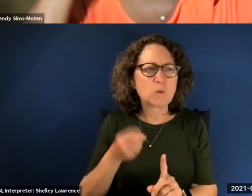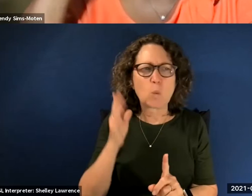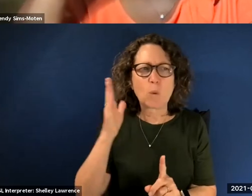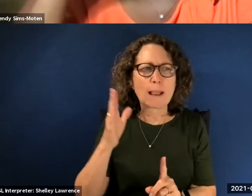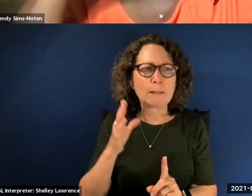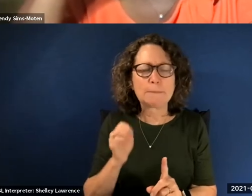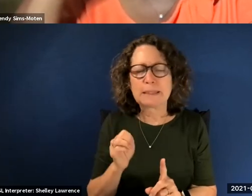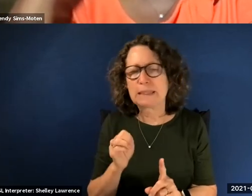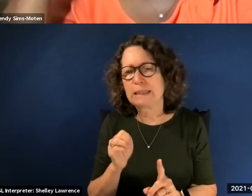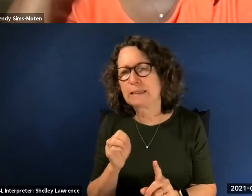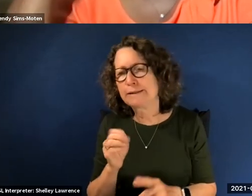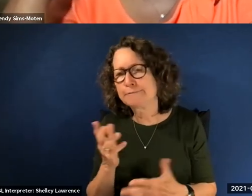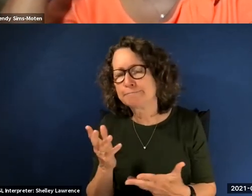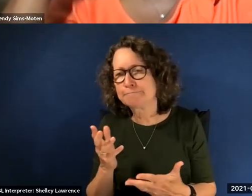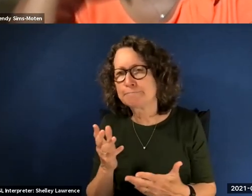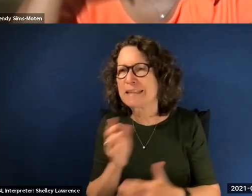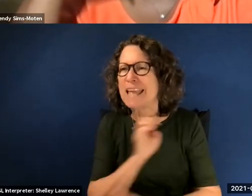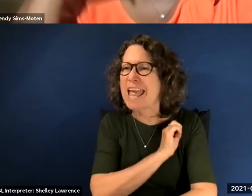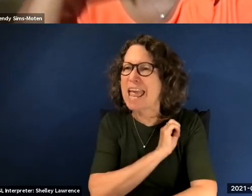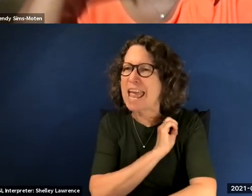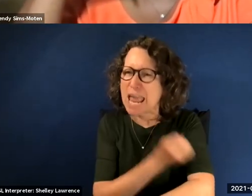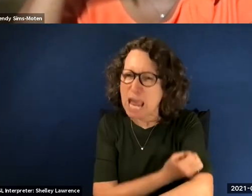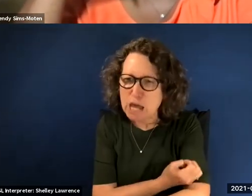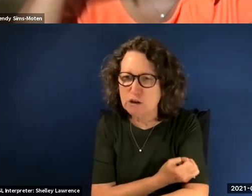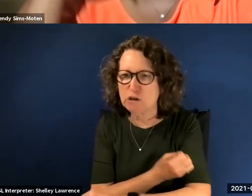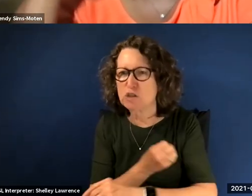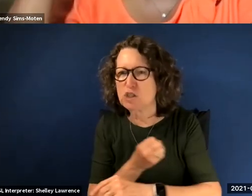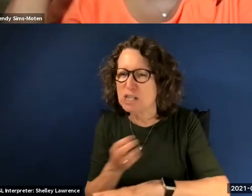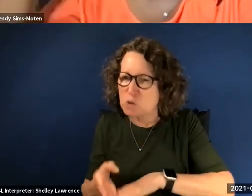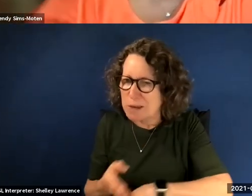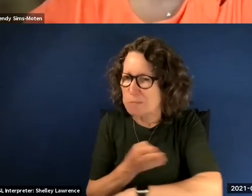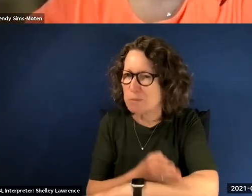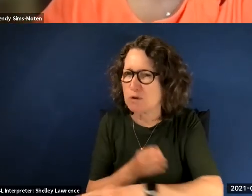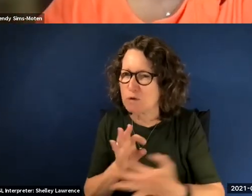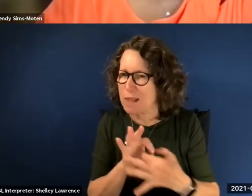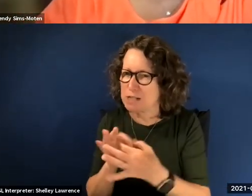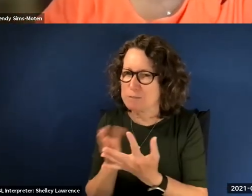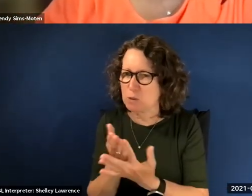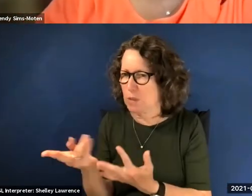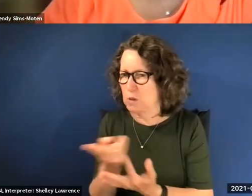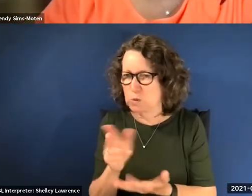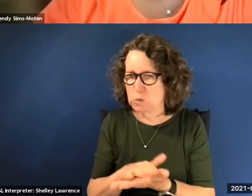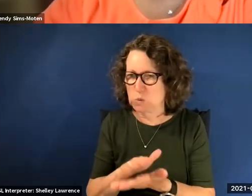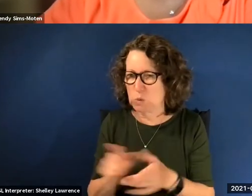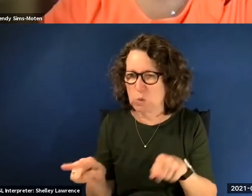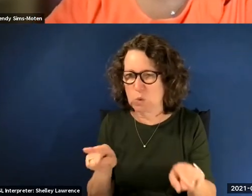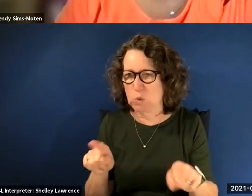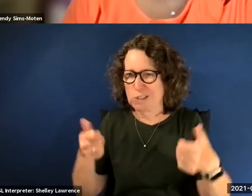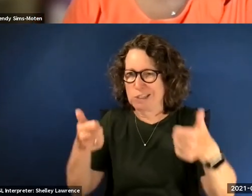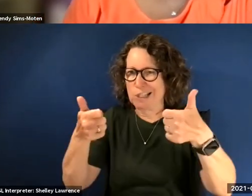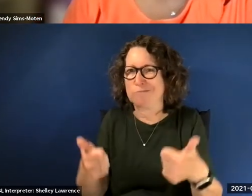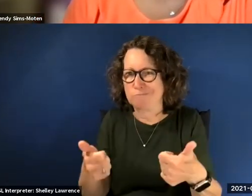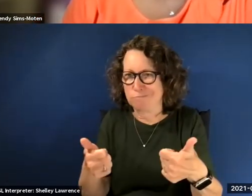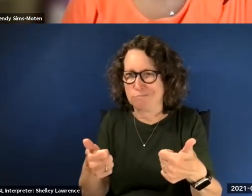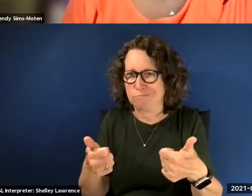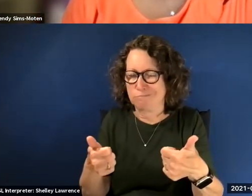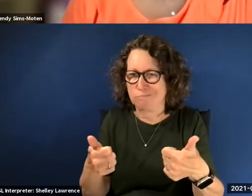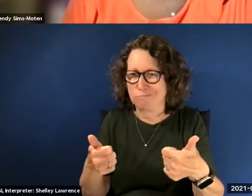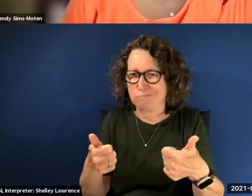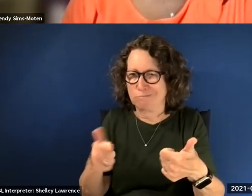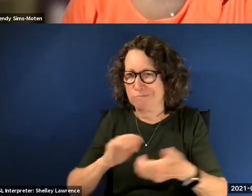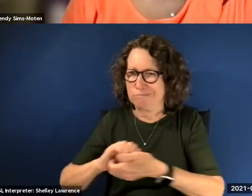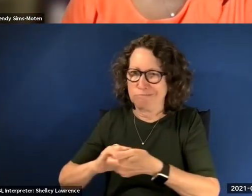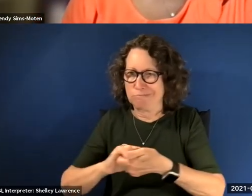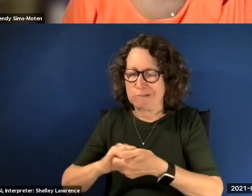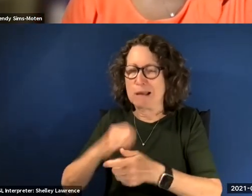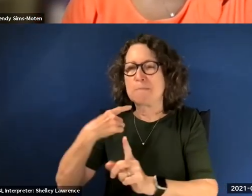be energy put into improving the relationship between the two schools that sit side by side, in addition to